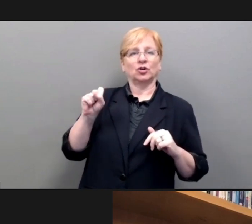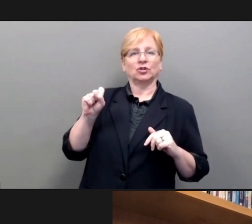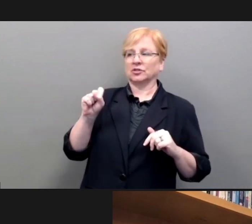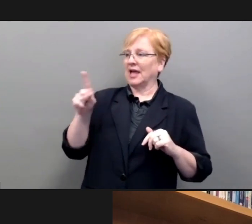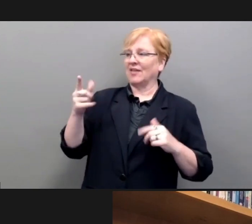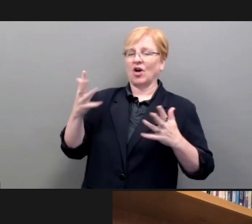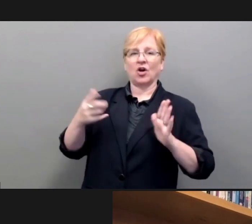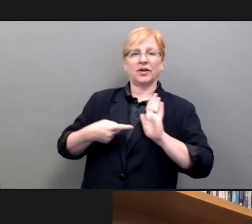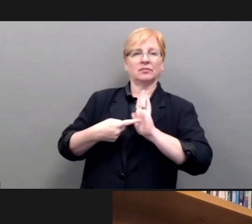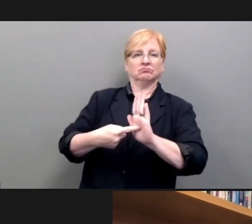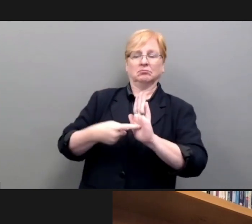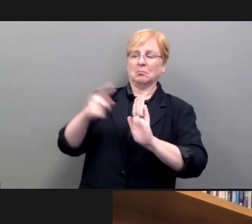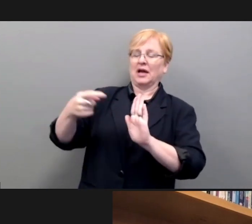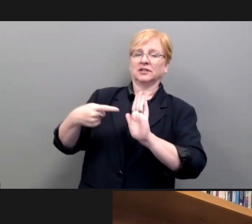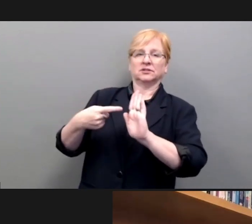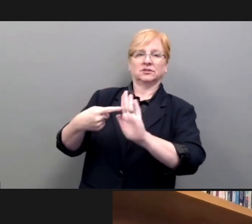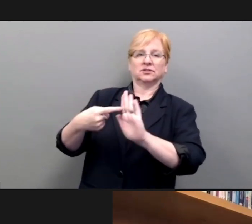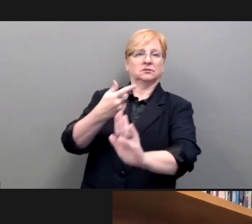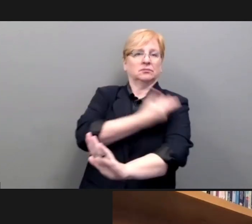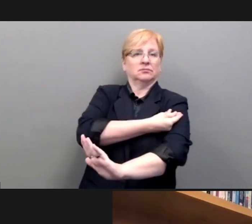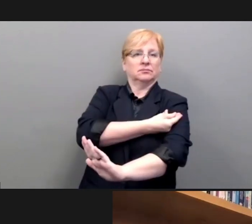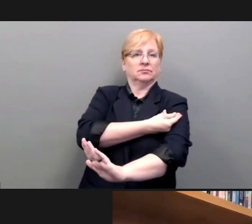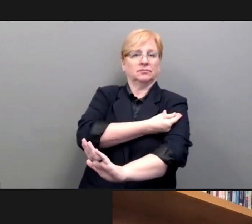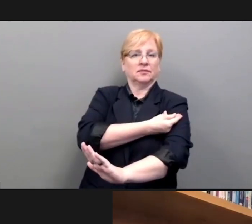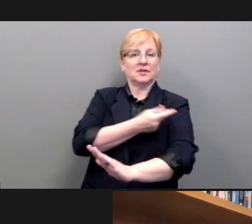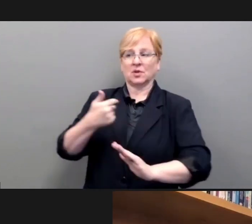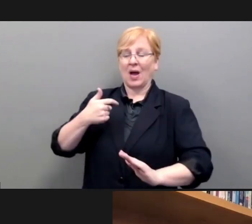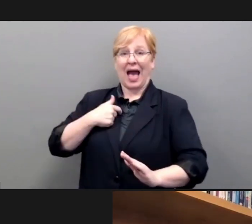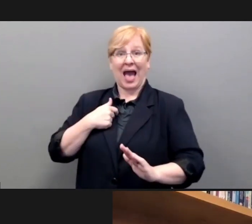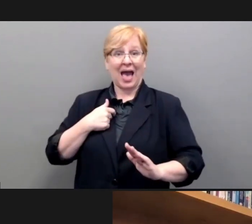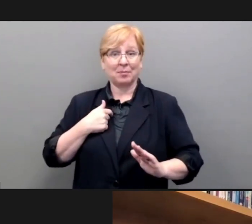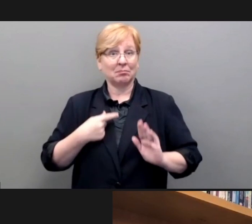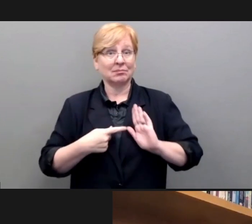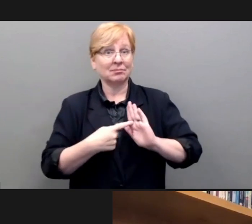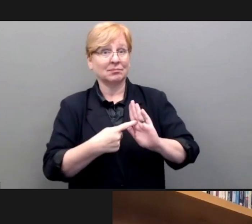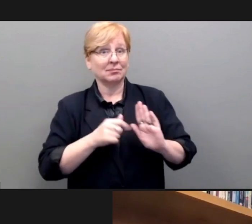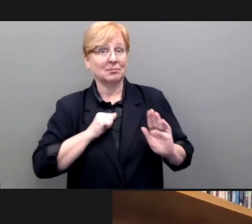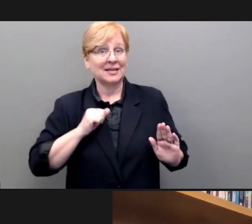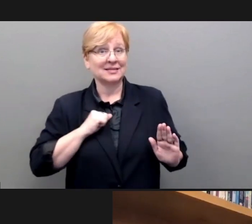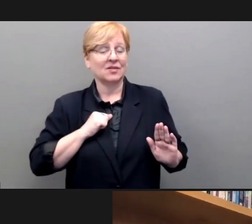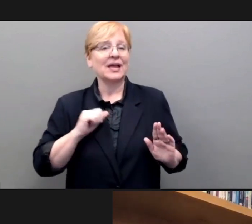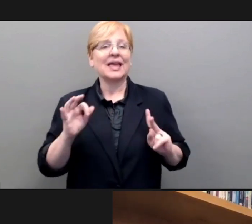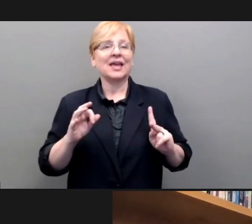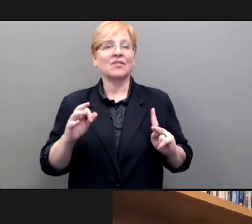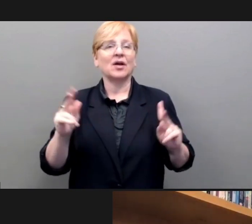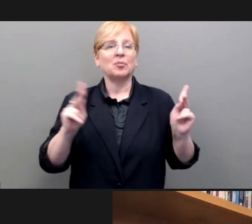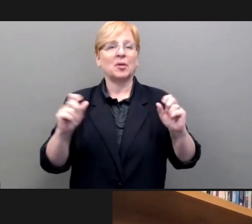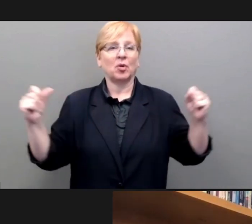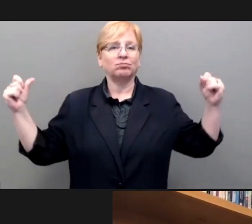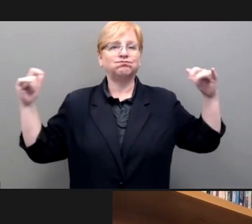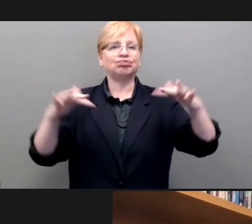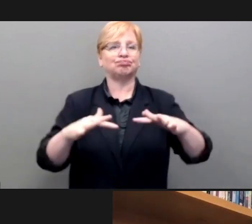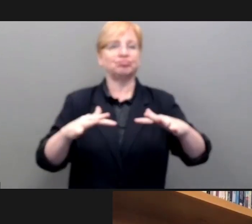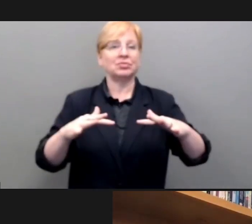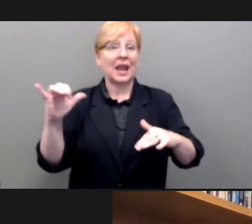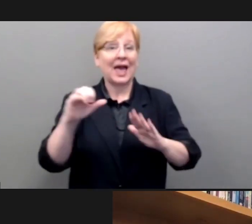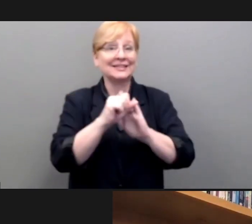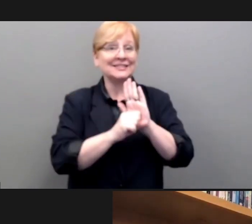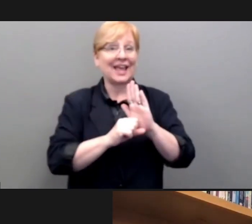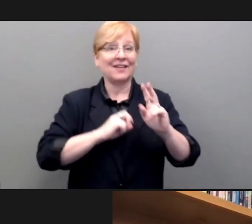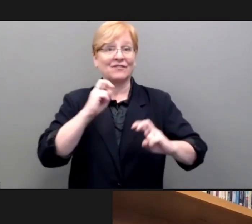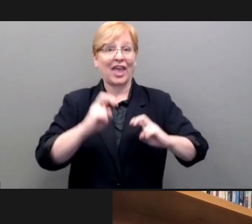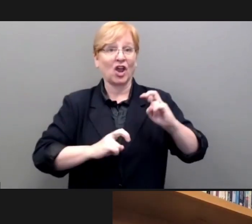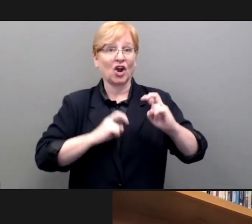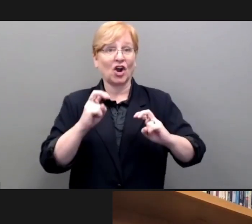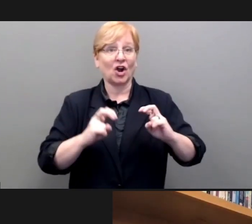of vaccination. I'm leading by example by requiring a large gathering event, the state fair, to have proof of